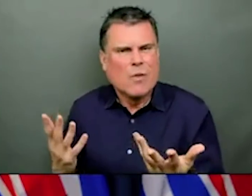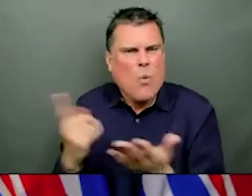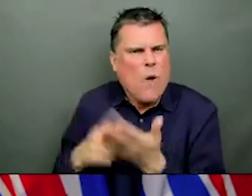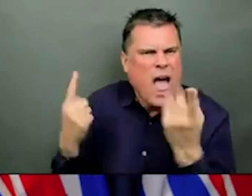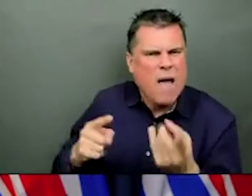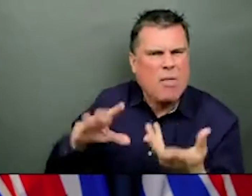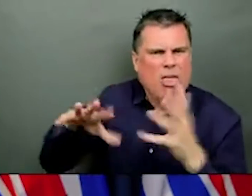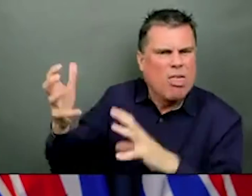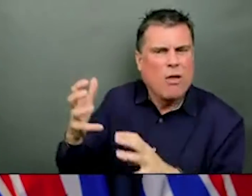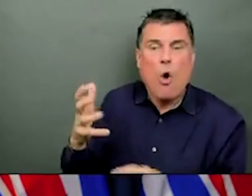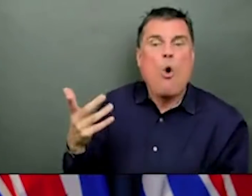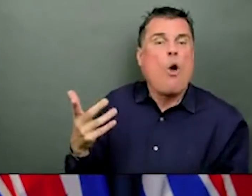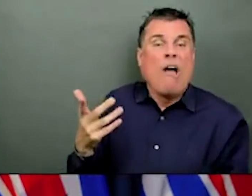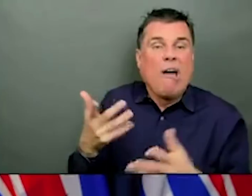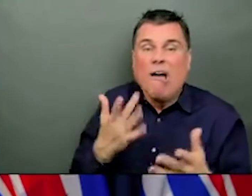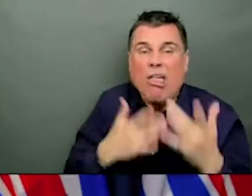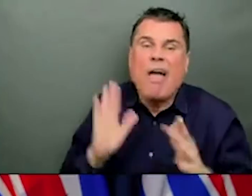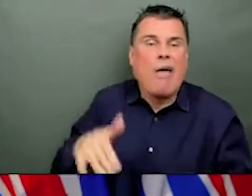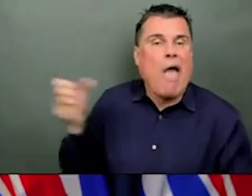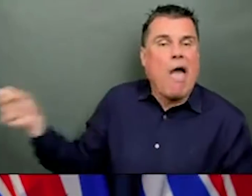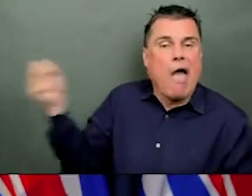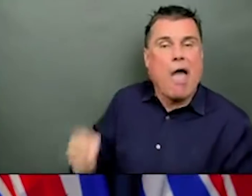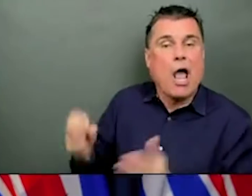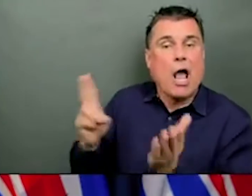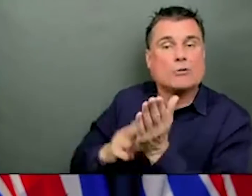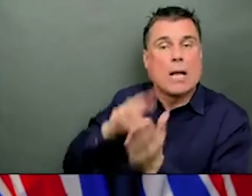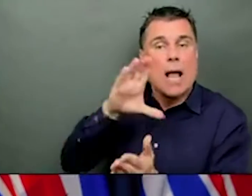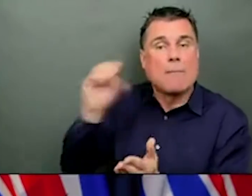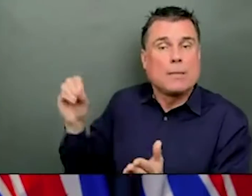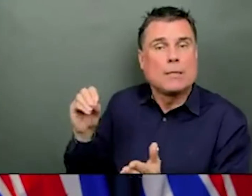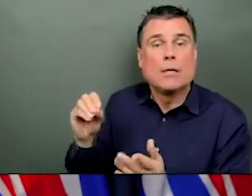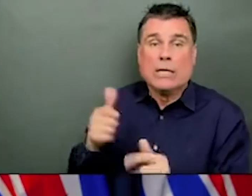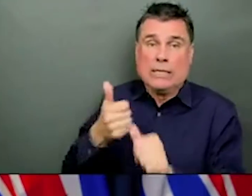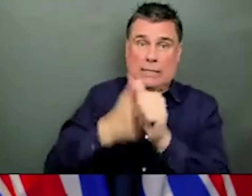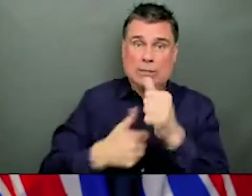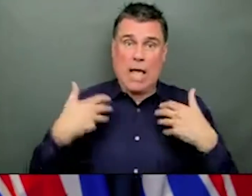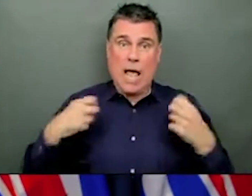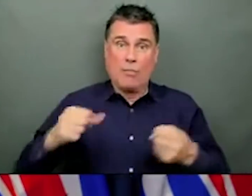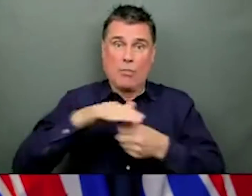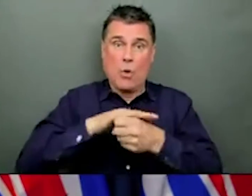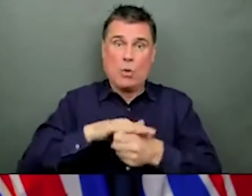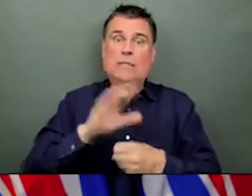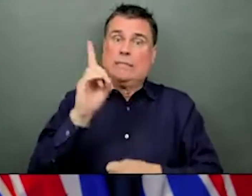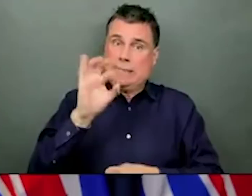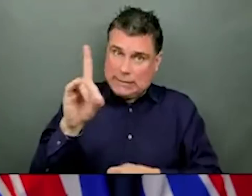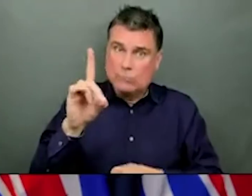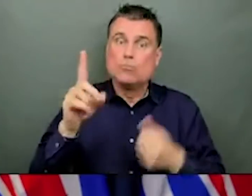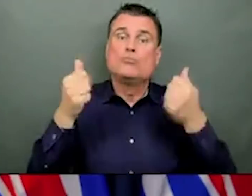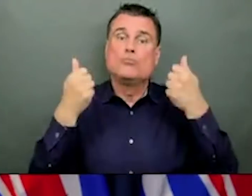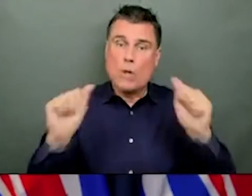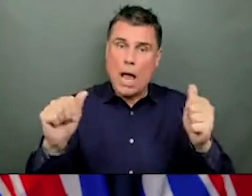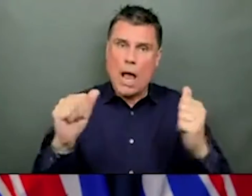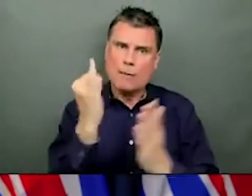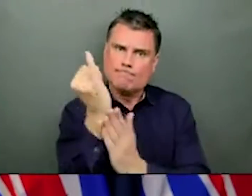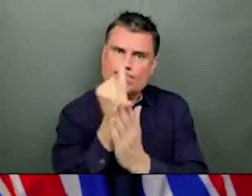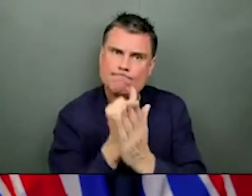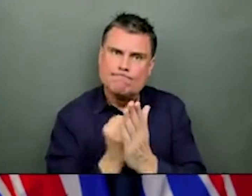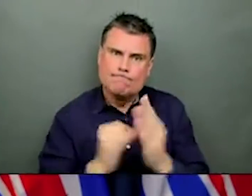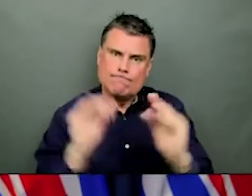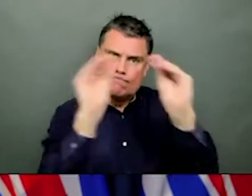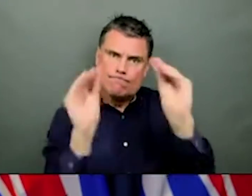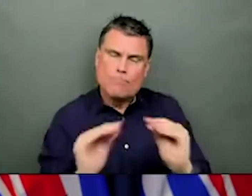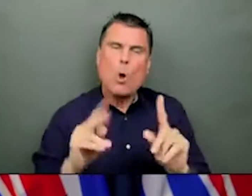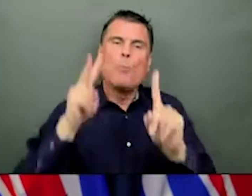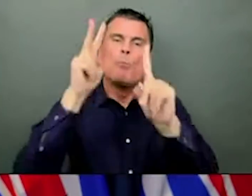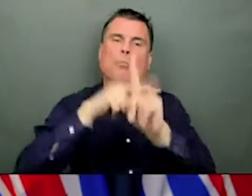what was going on with each individual health authority and if it's solely on them to get that up and running? Well, I think that would be a better question for